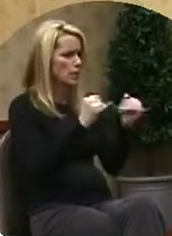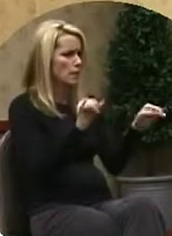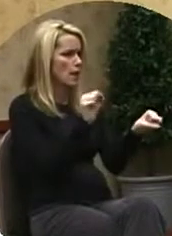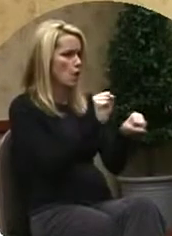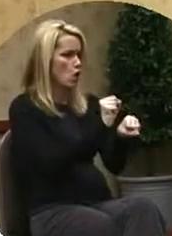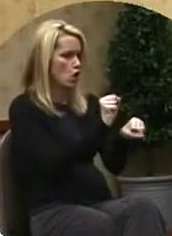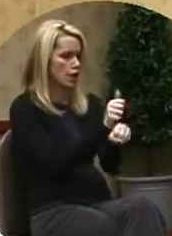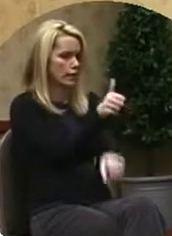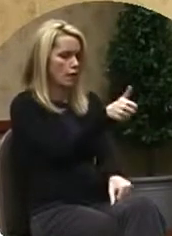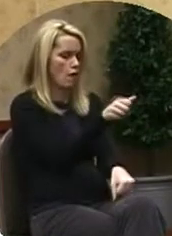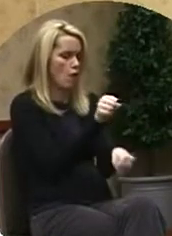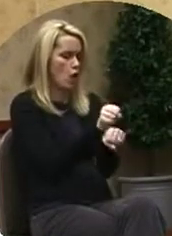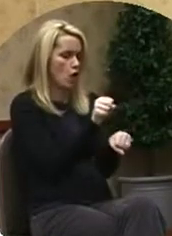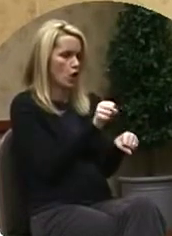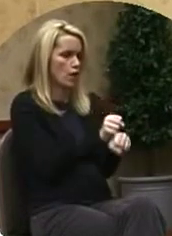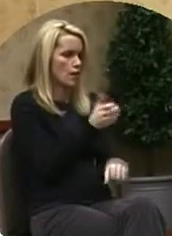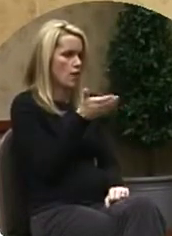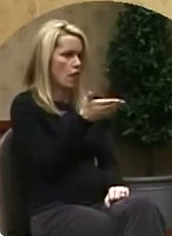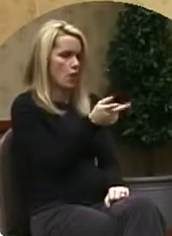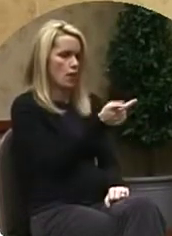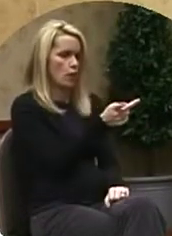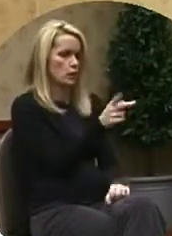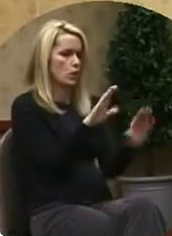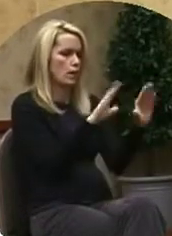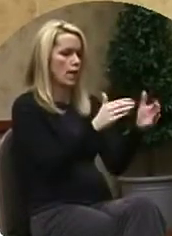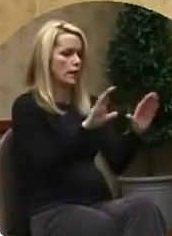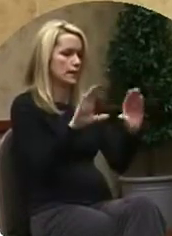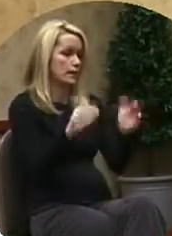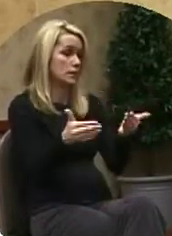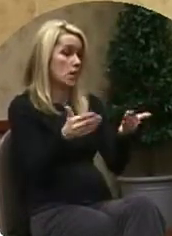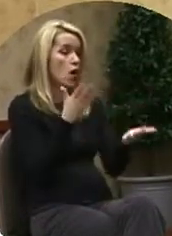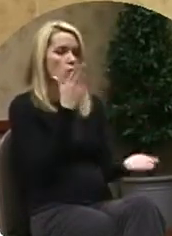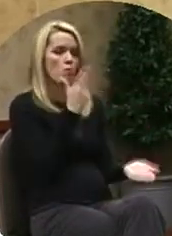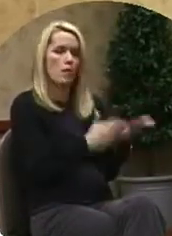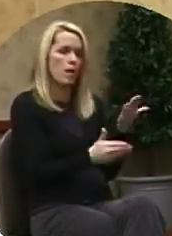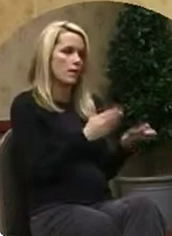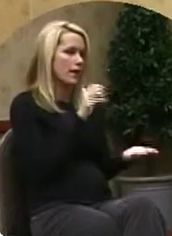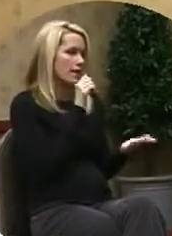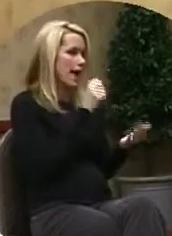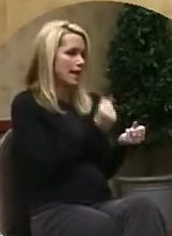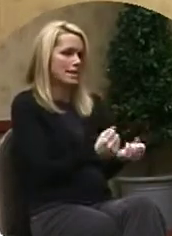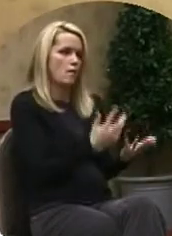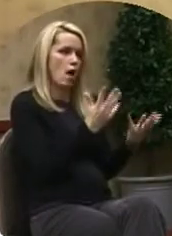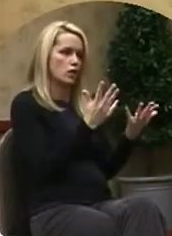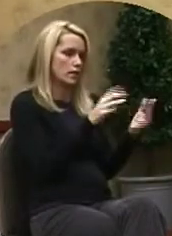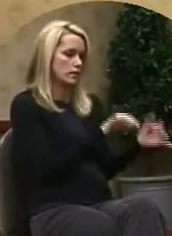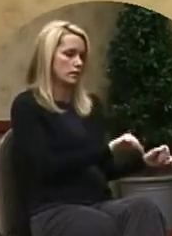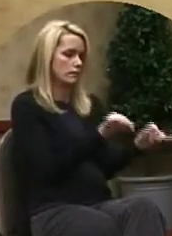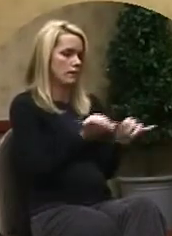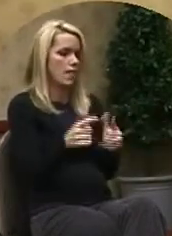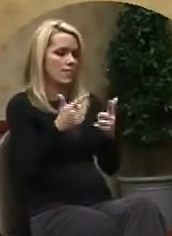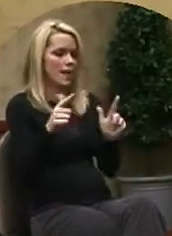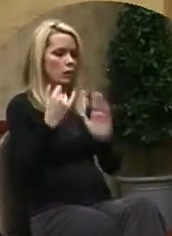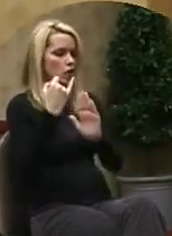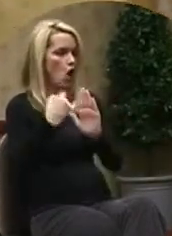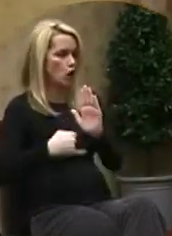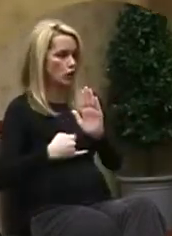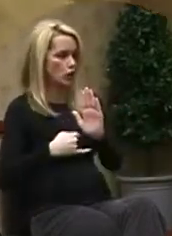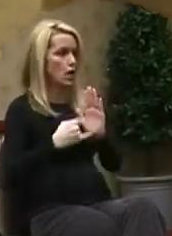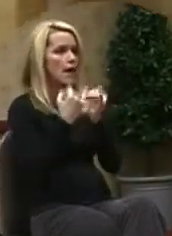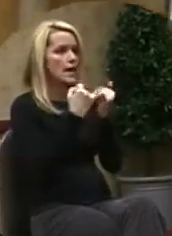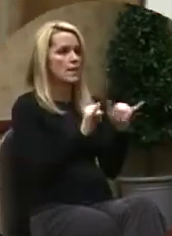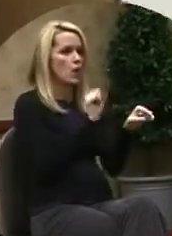does he have? And my guess is what you're going to find is probably doesn't have quite as much independent work, or the independent